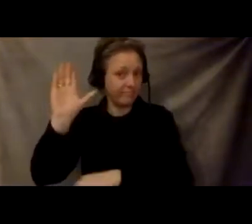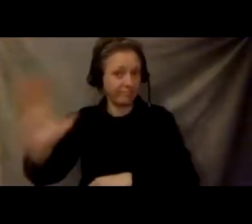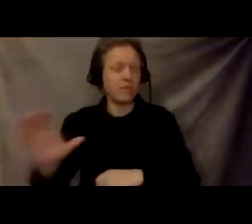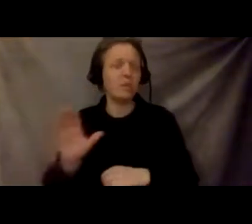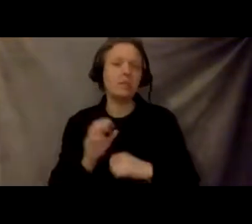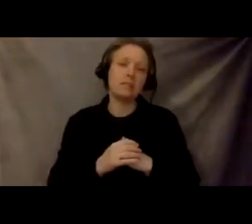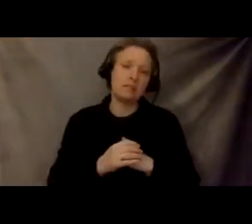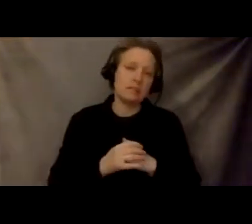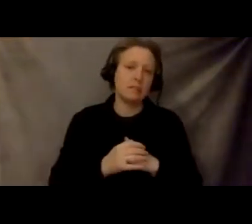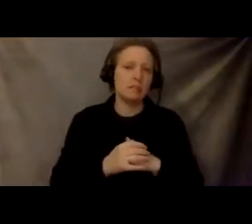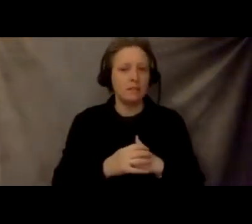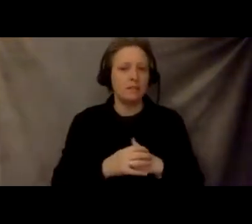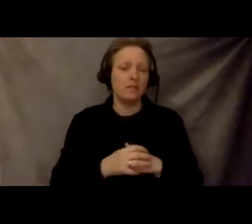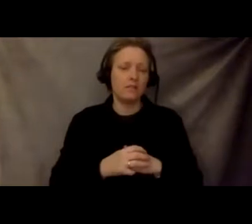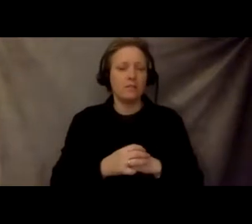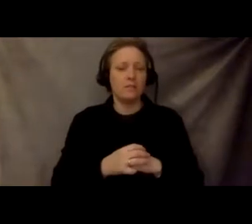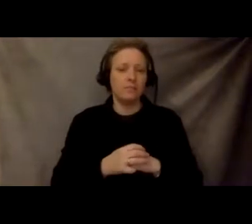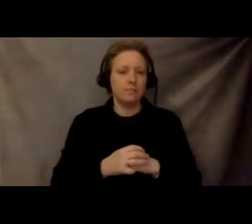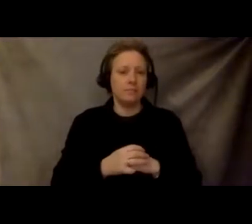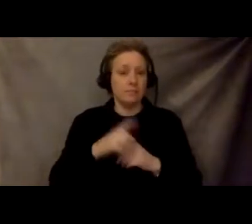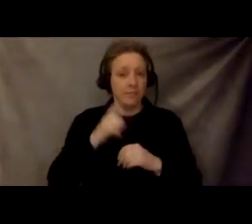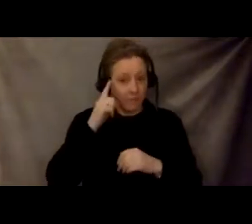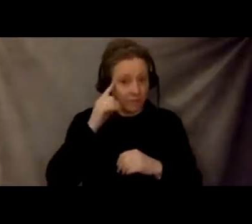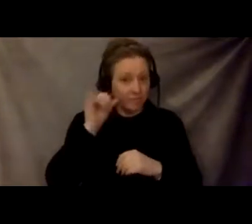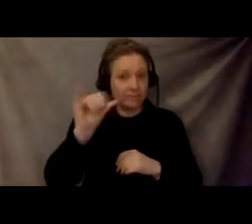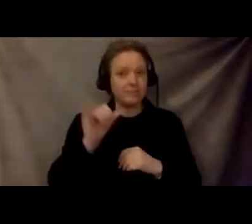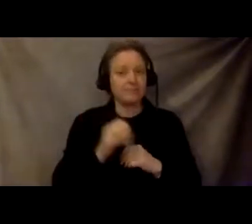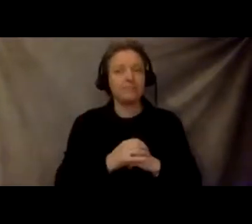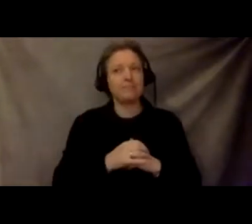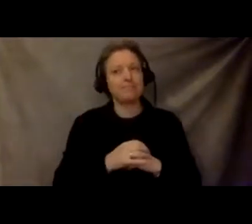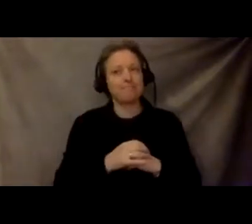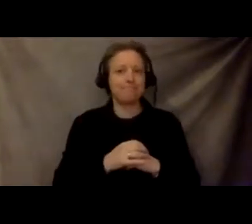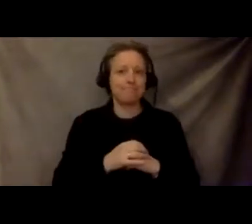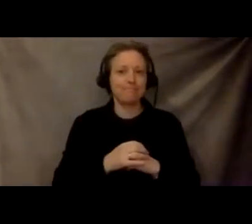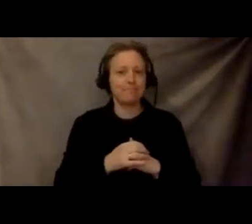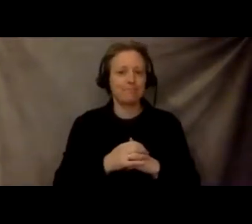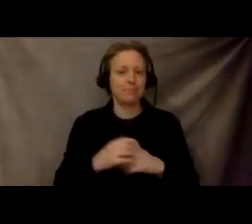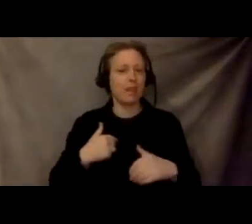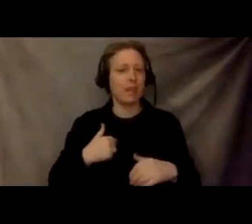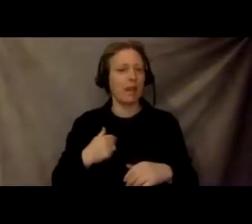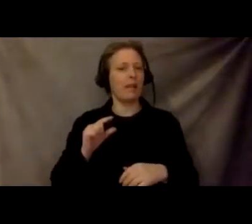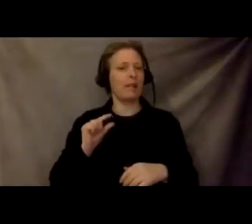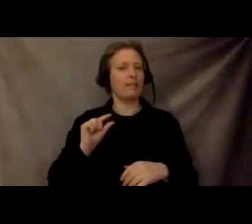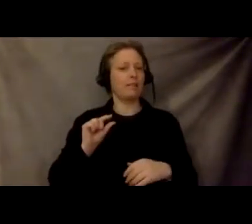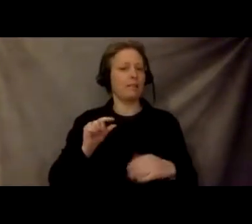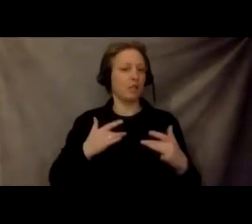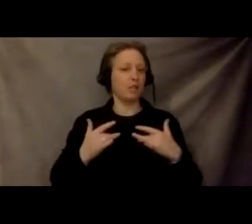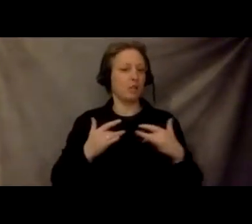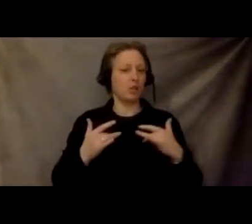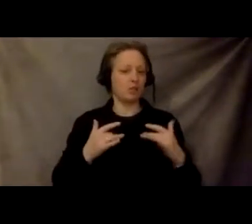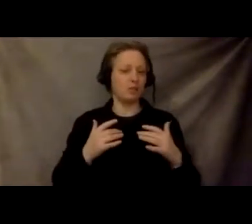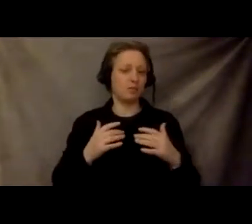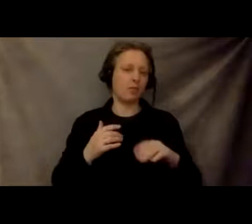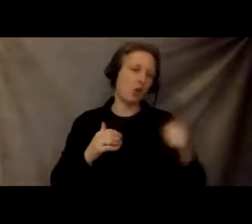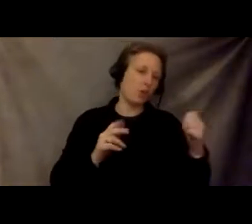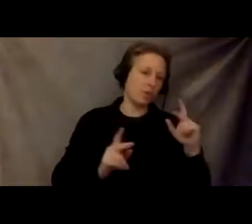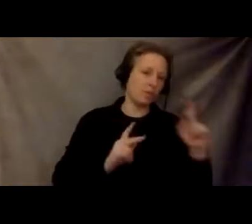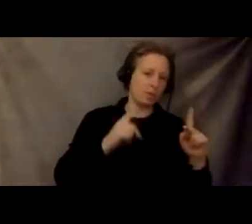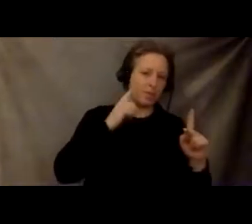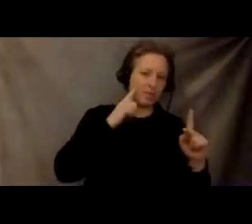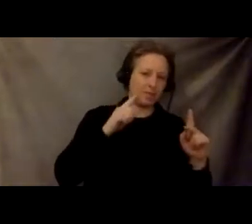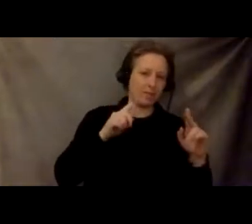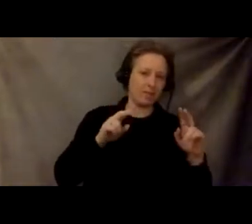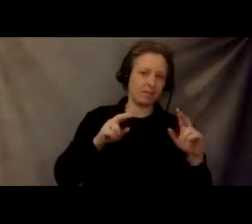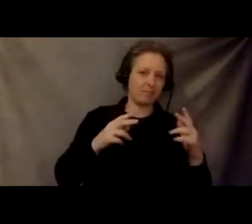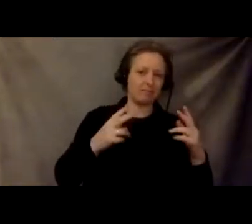I don't know. I'm a little concerned, and you're going to hear it from me and nobody else because everybody else thinks I'm kind of wacko about this. But you take a